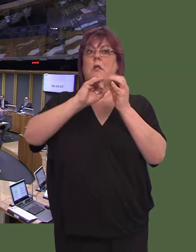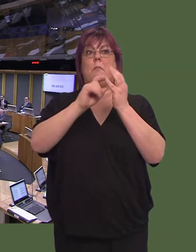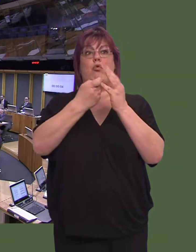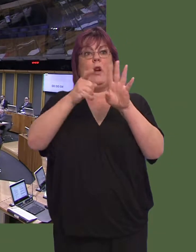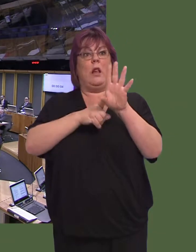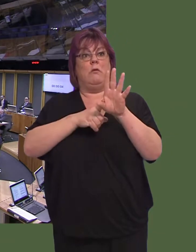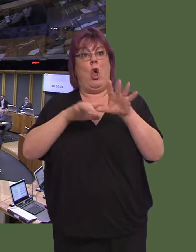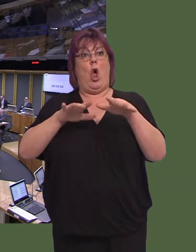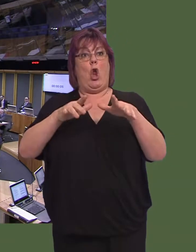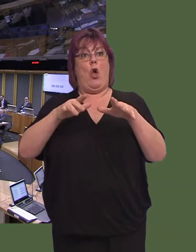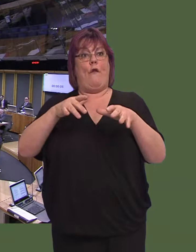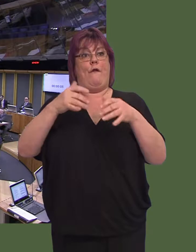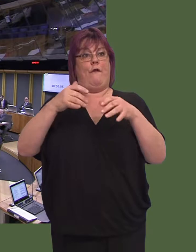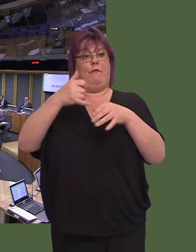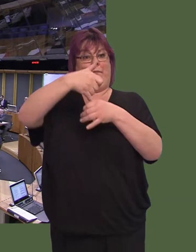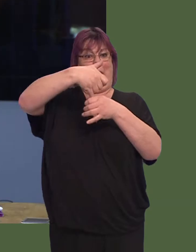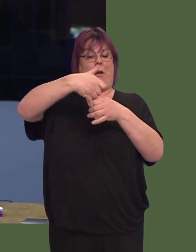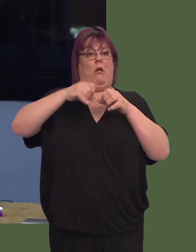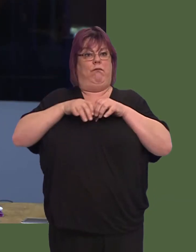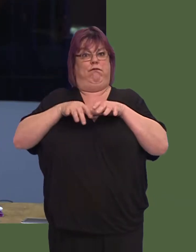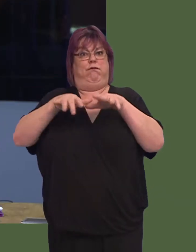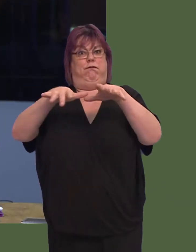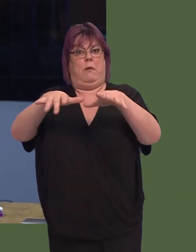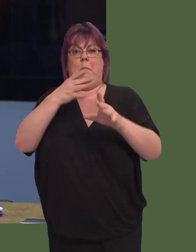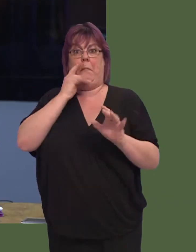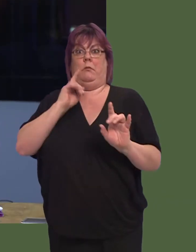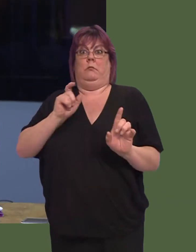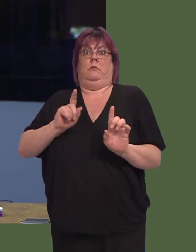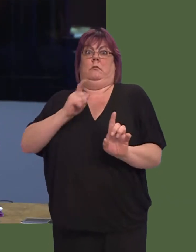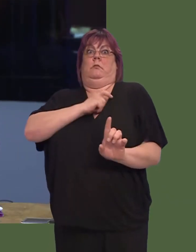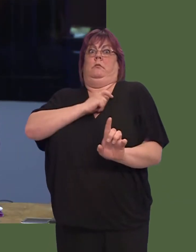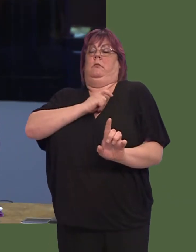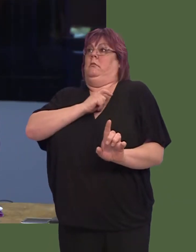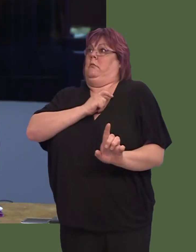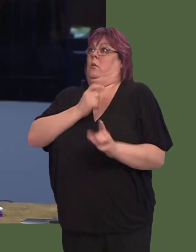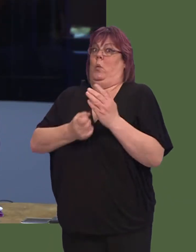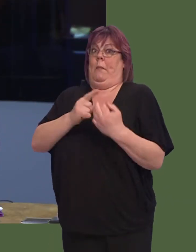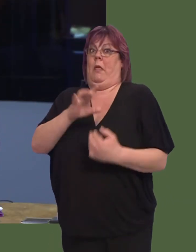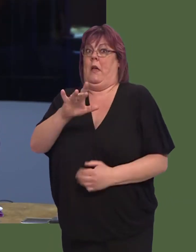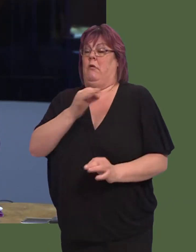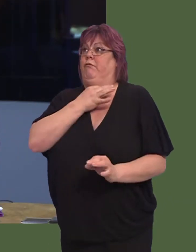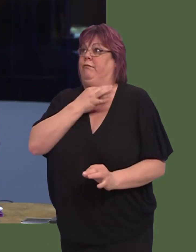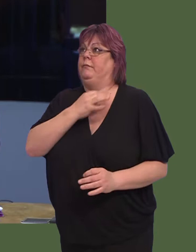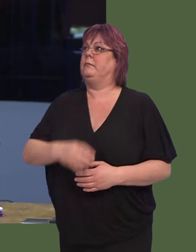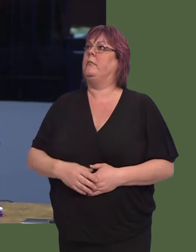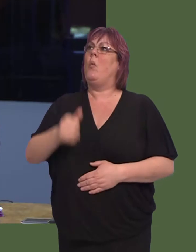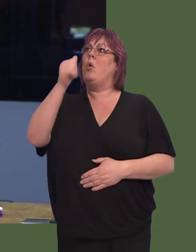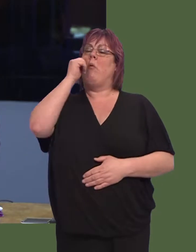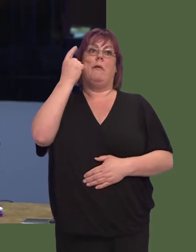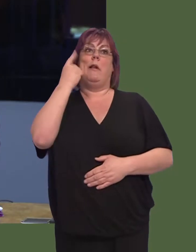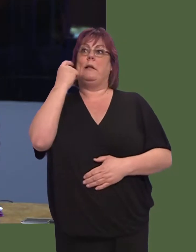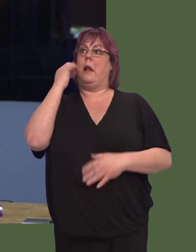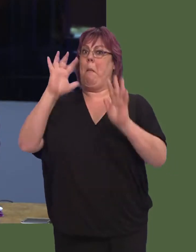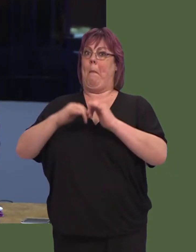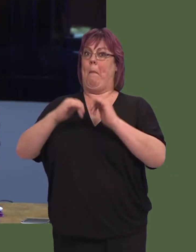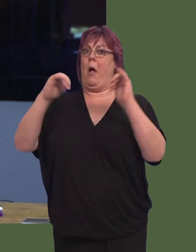Salisbury. The general consensus of opinion appears to be that the exchange in the House of